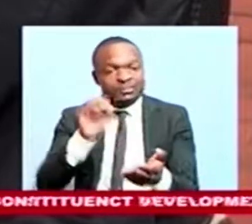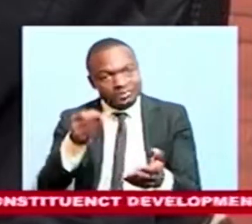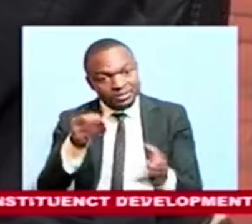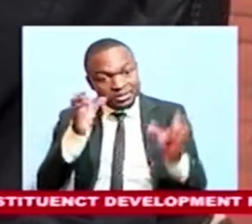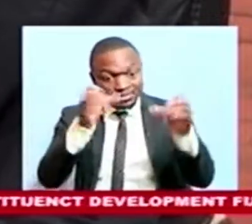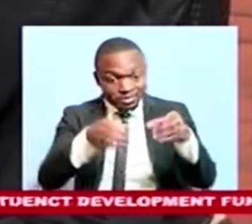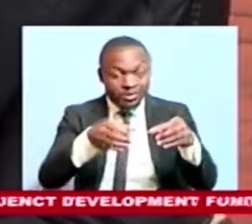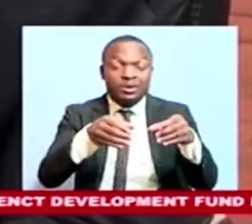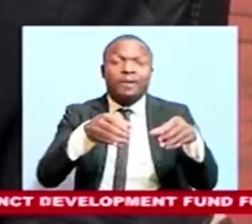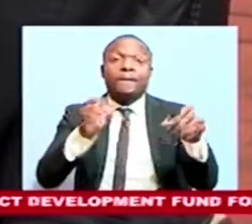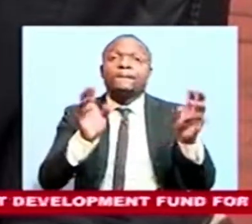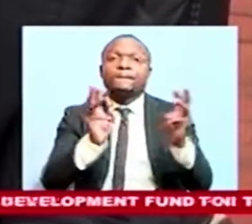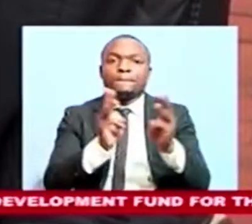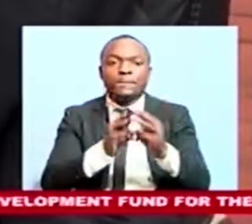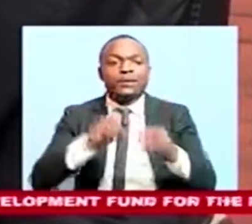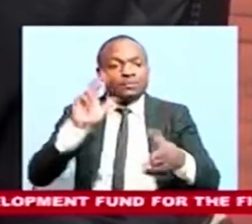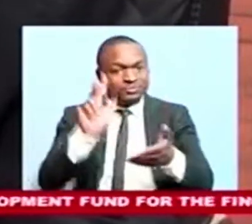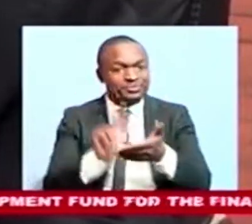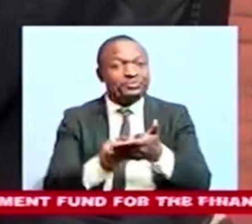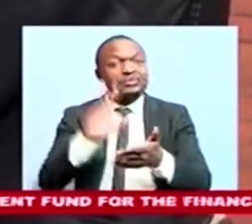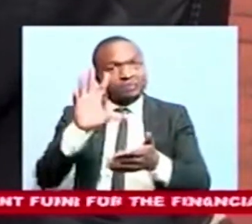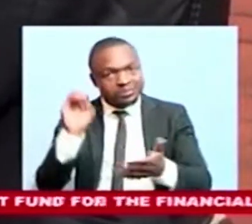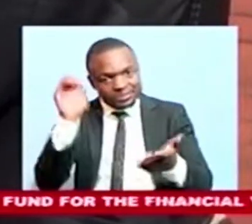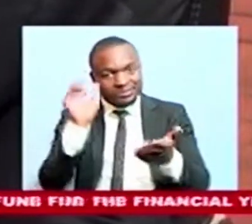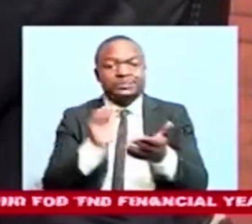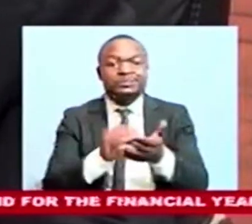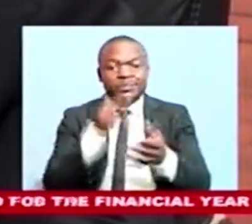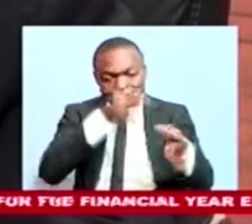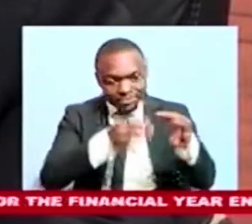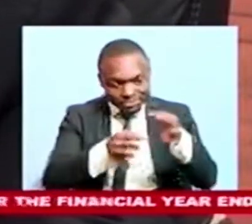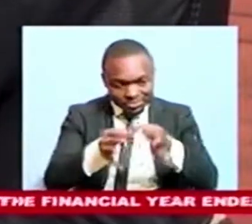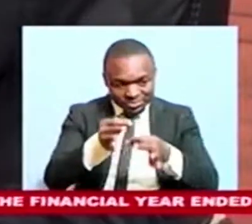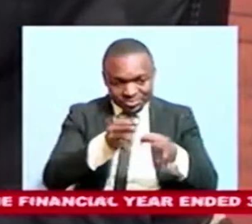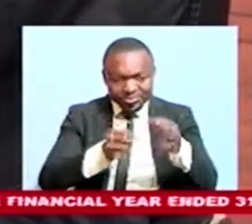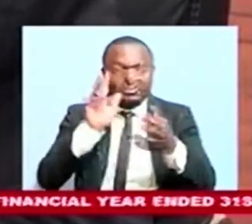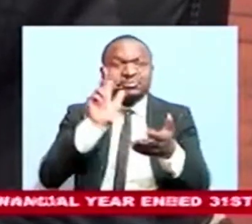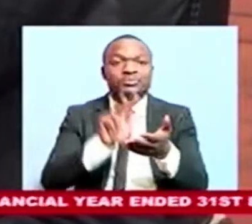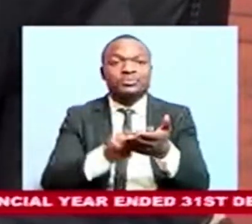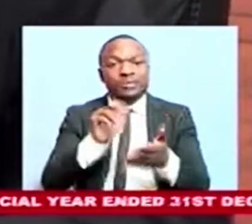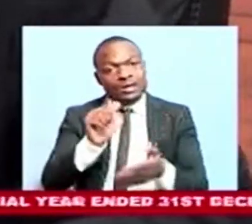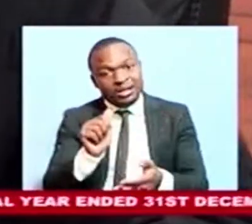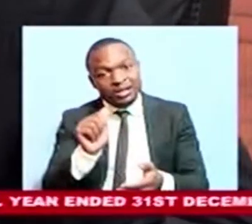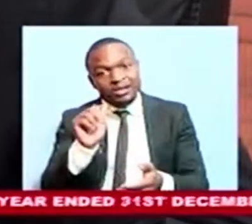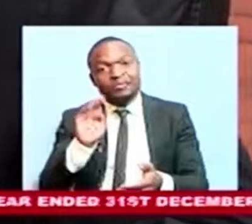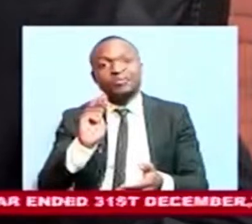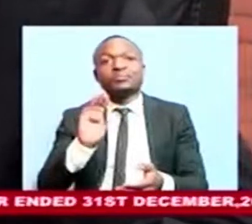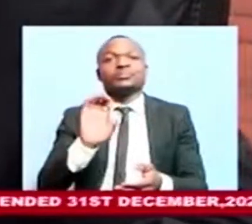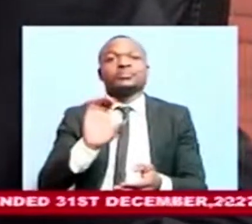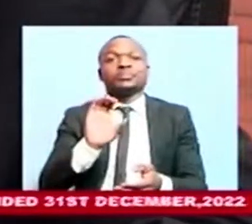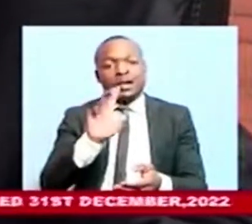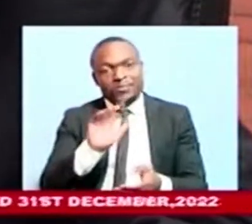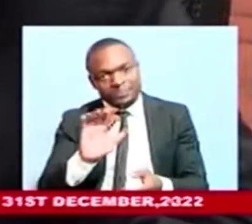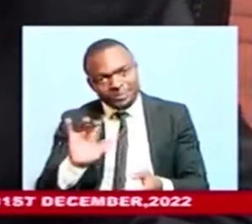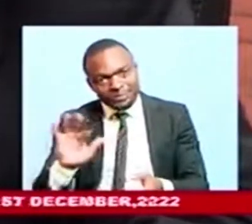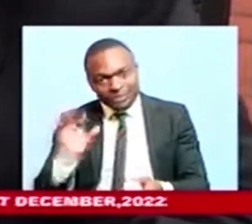and approved under 50,000, and the justification for the approval was ABCD, period.